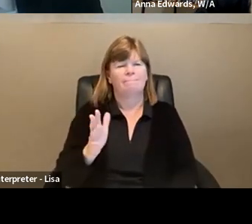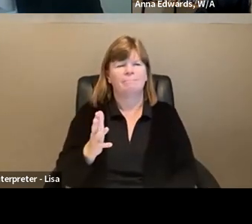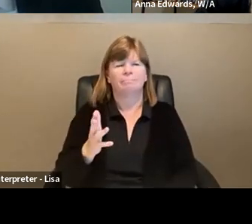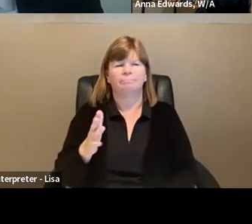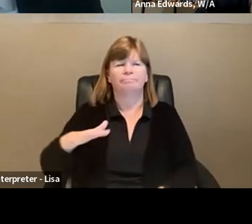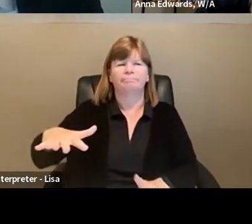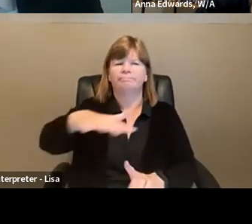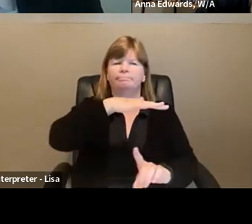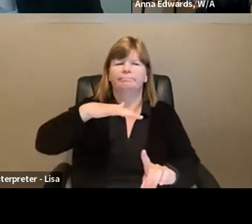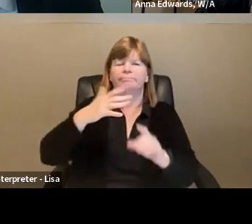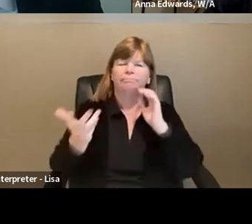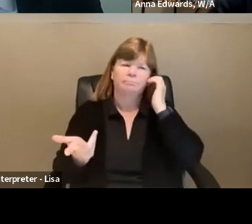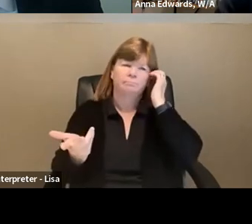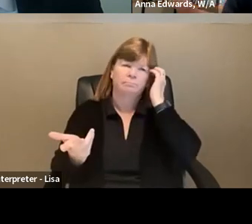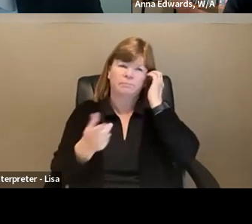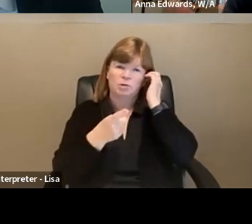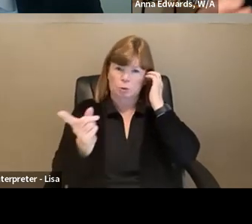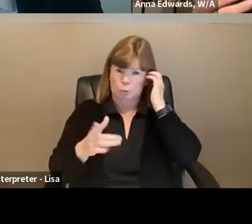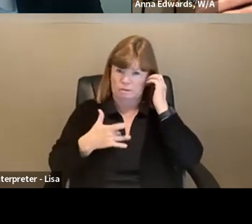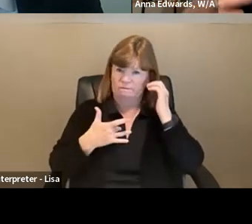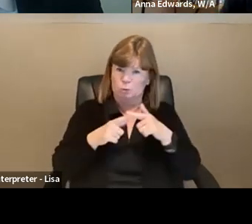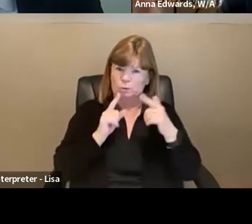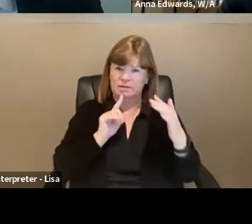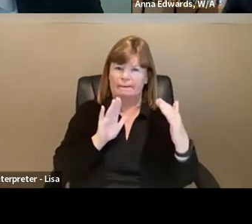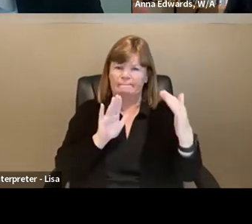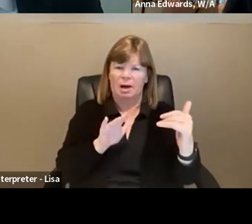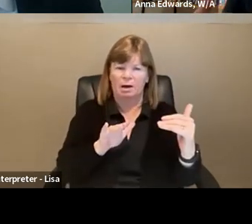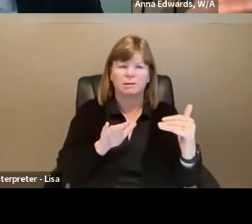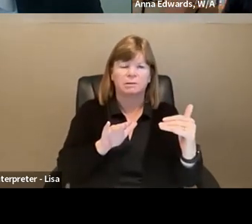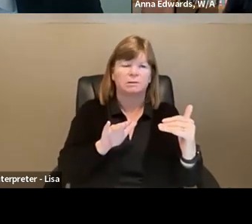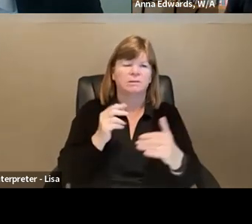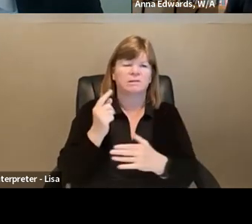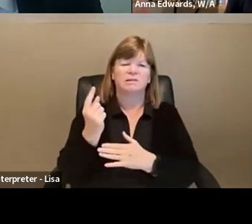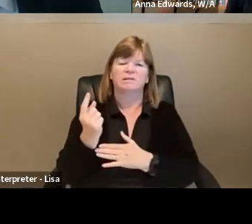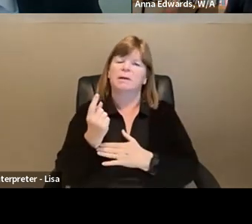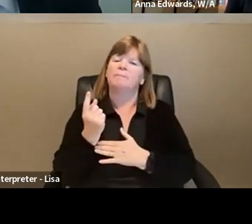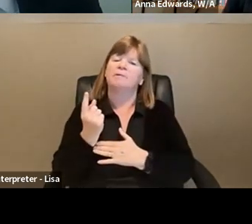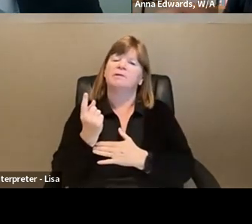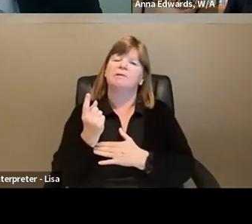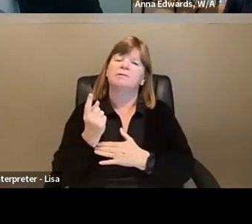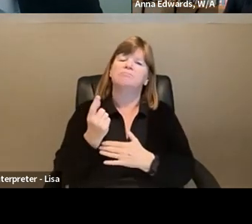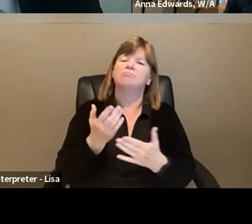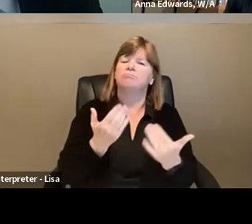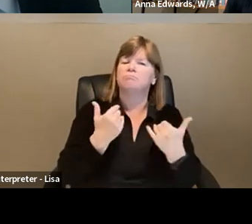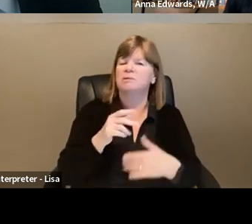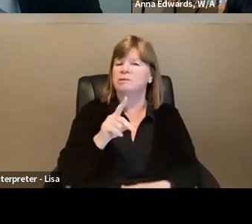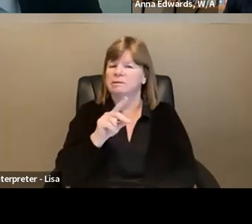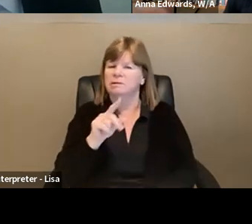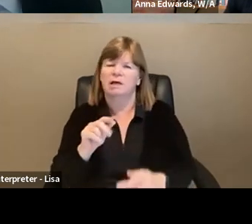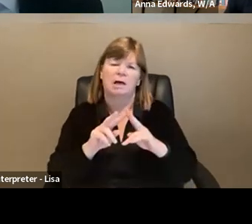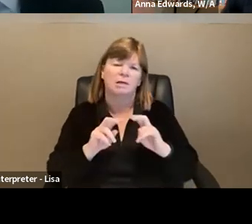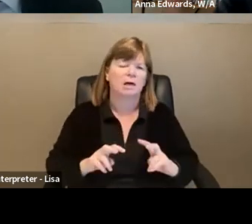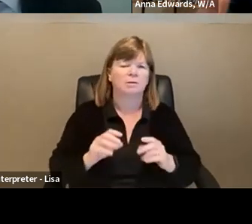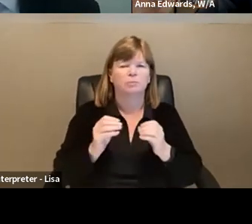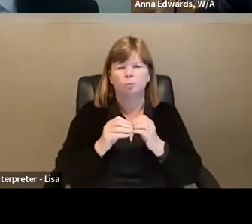you feel like you expect, some level of data analysis and digging into how things